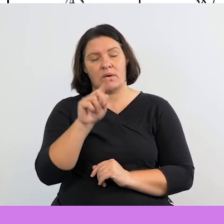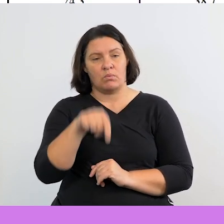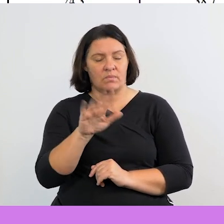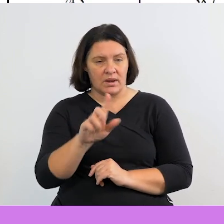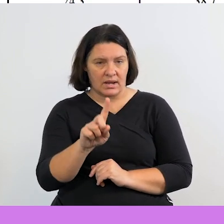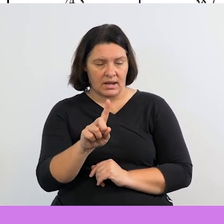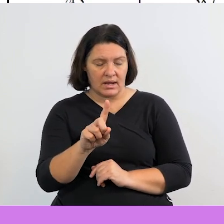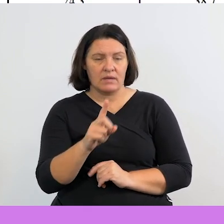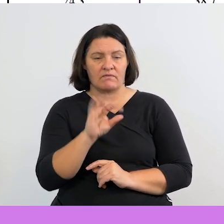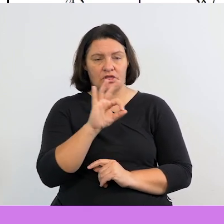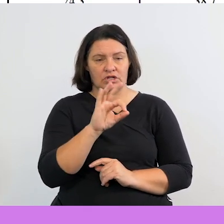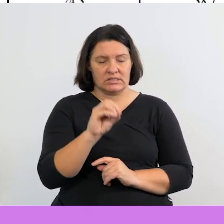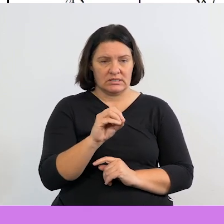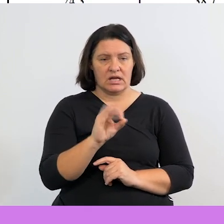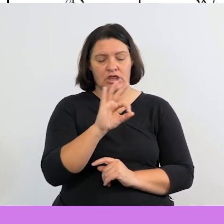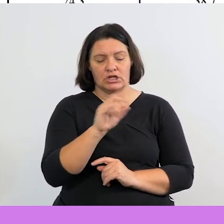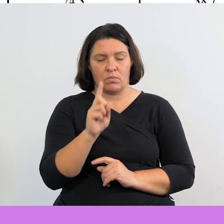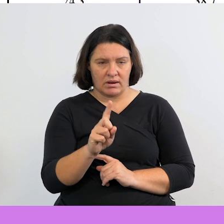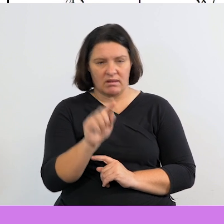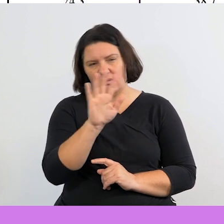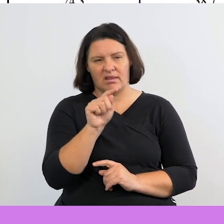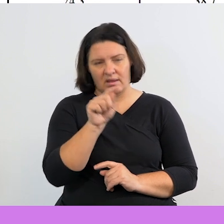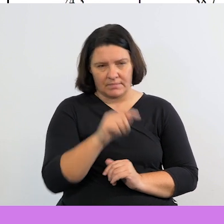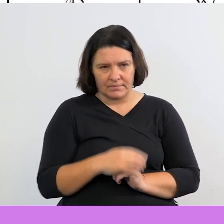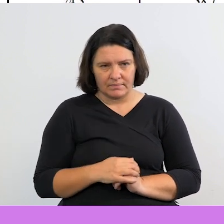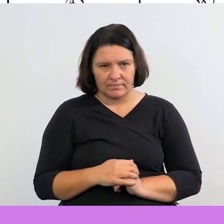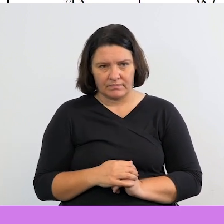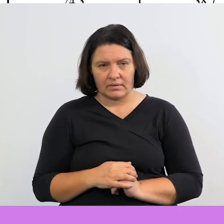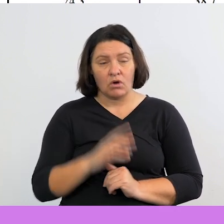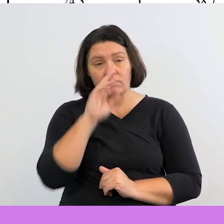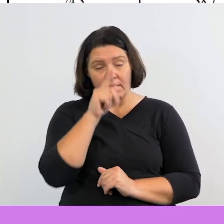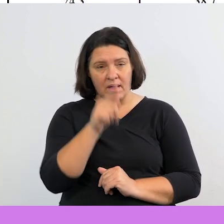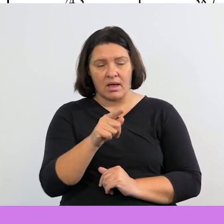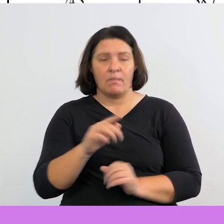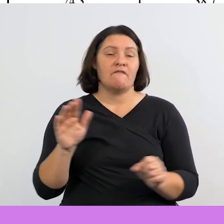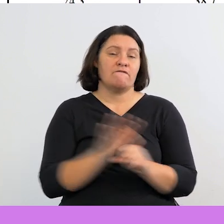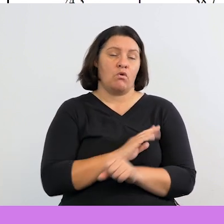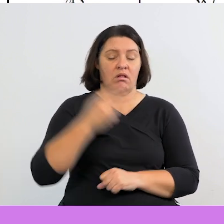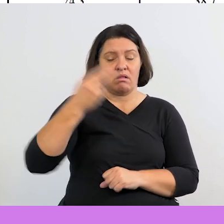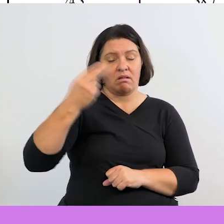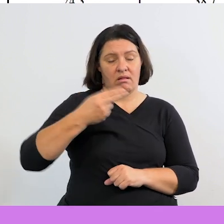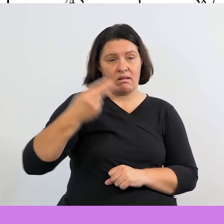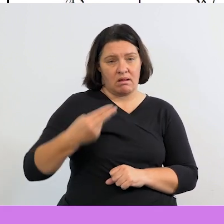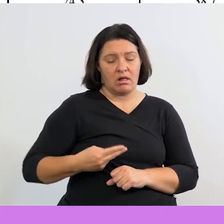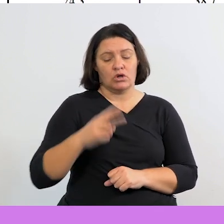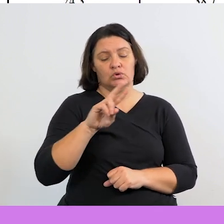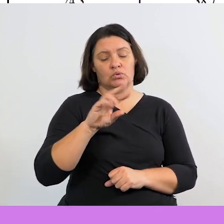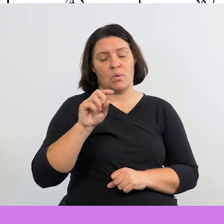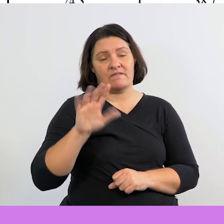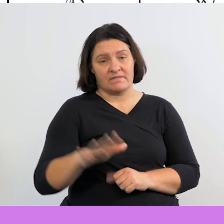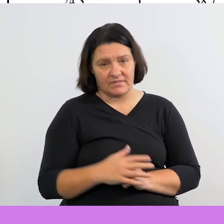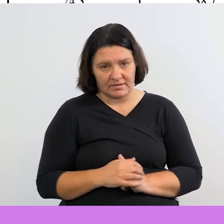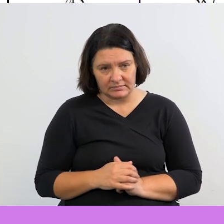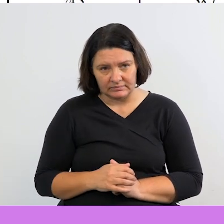look at 31,1, so there we have 30. So 31 is more or less there. And remember now, it is for the